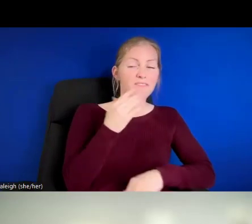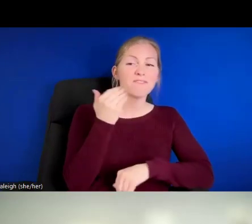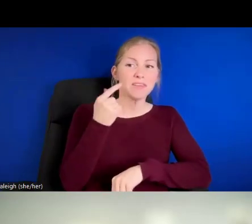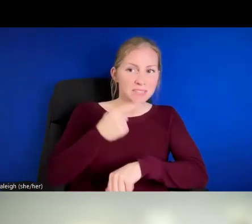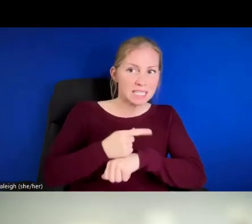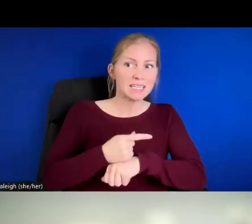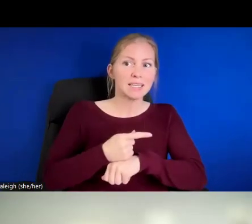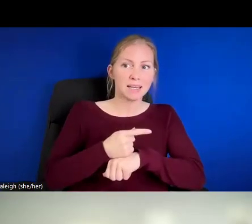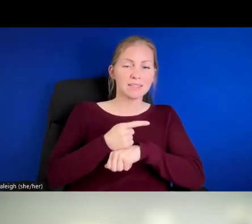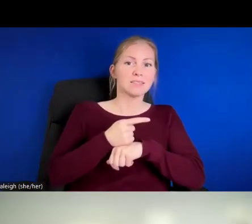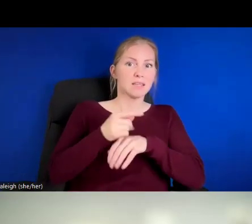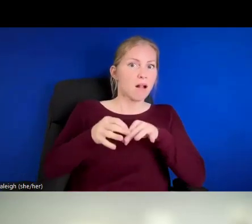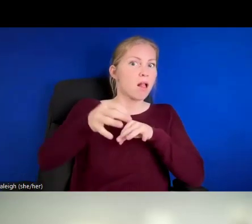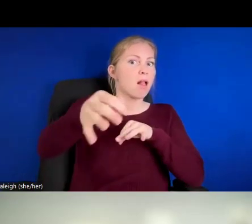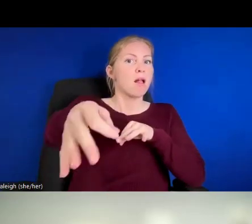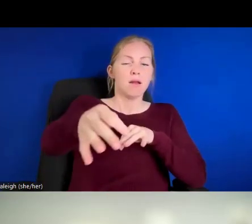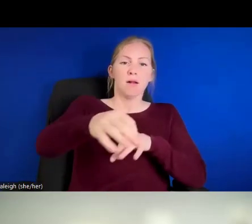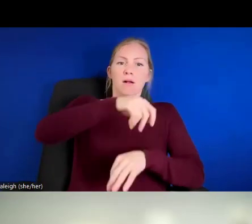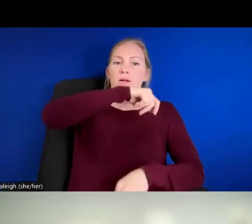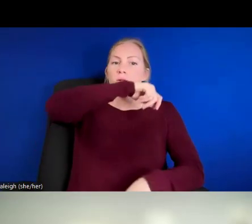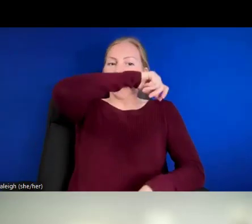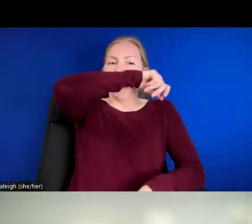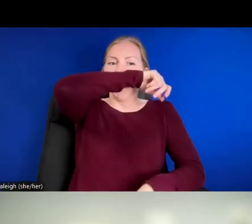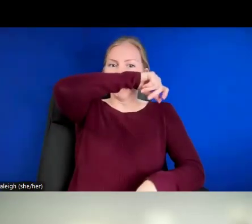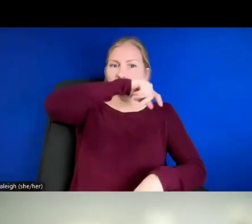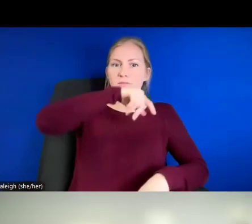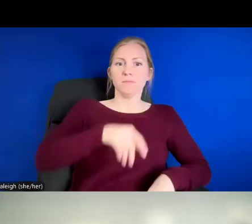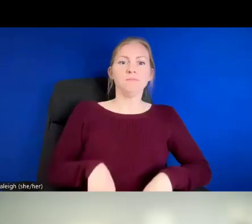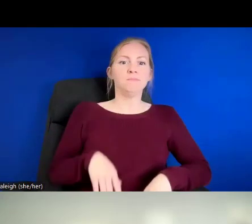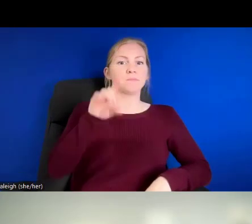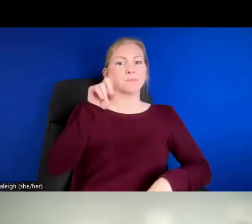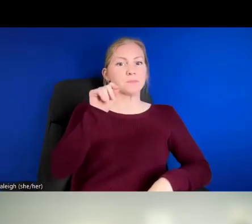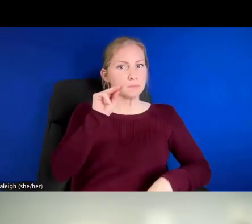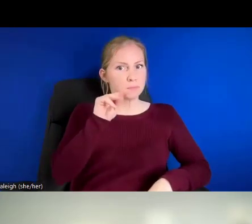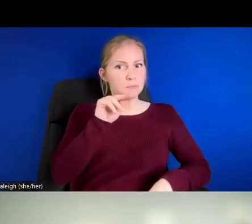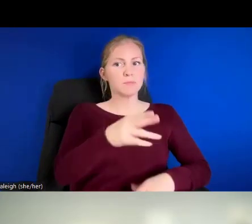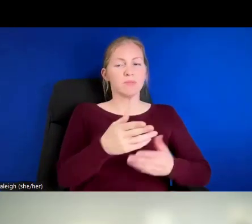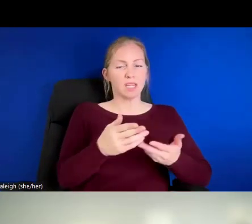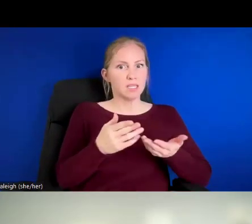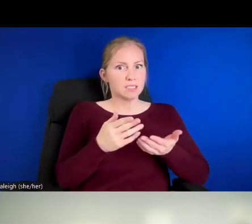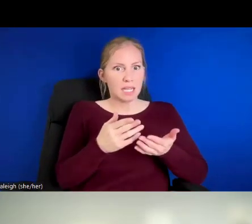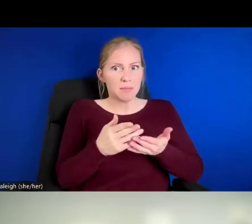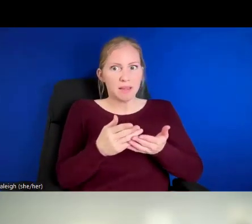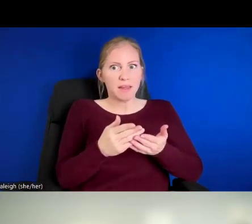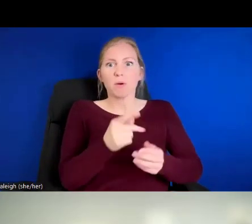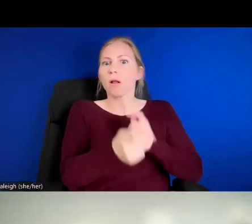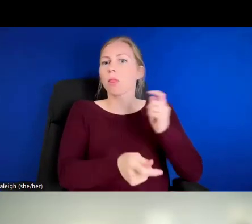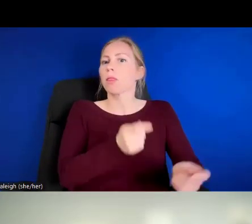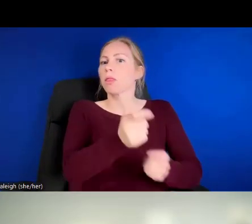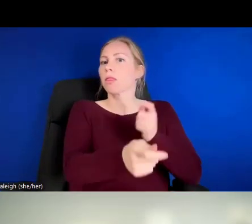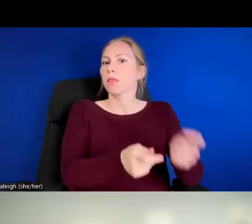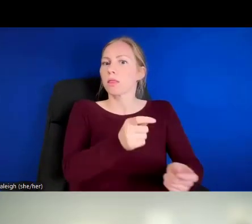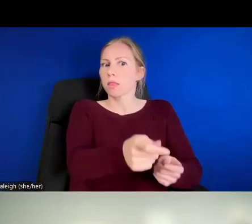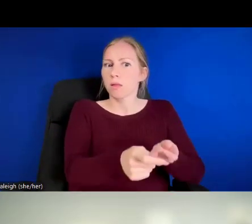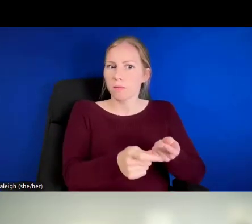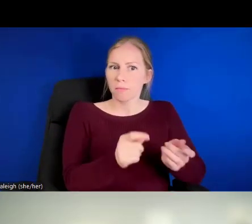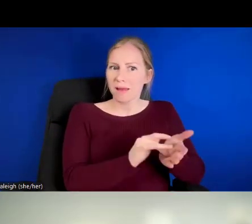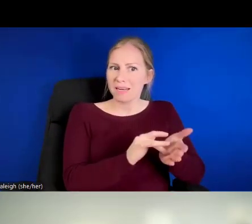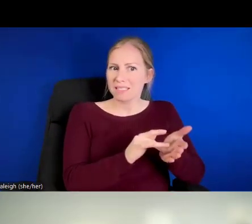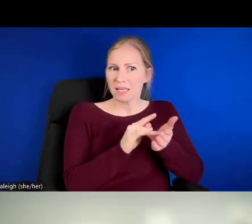days and subjected Damon to that forced medication throughout that period of time.